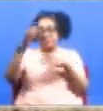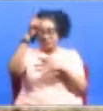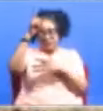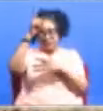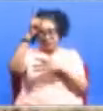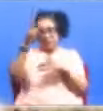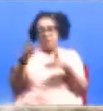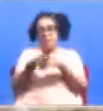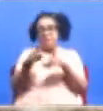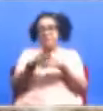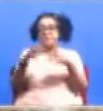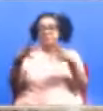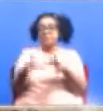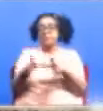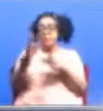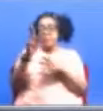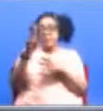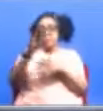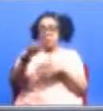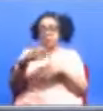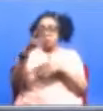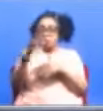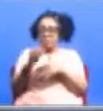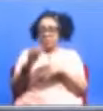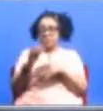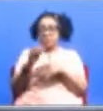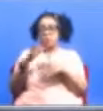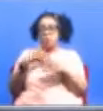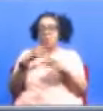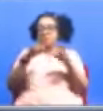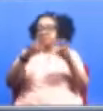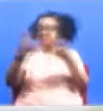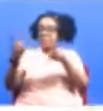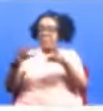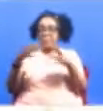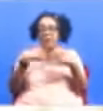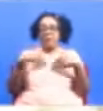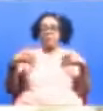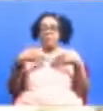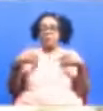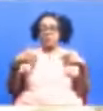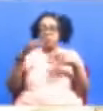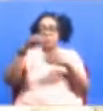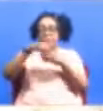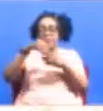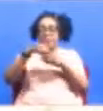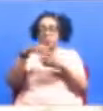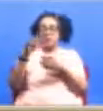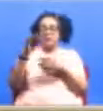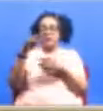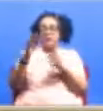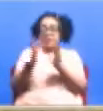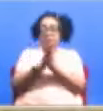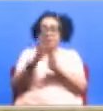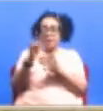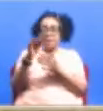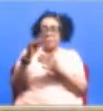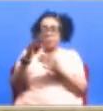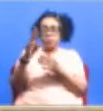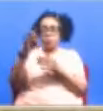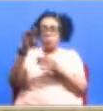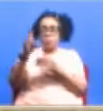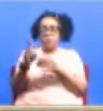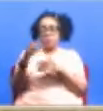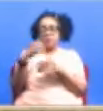a team of 20 Kenya Wildlife Service officers were hunting down the killer animals in villages within Waitathi and Kalimoni wards following